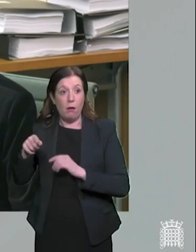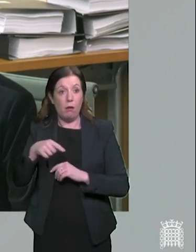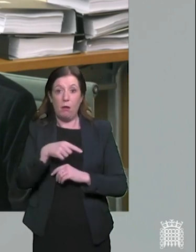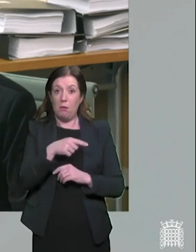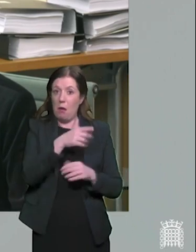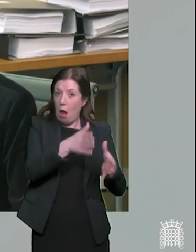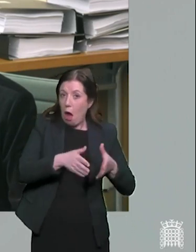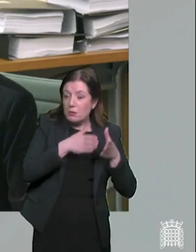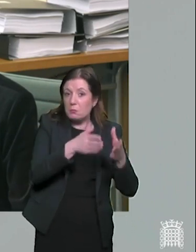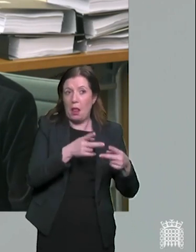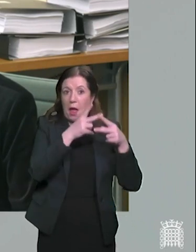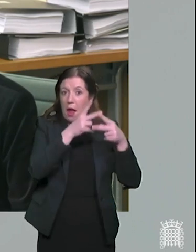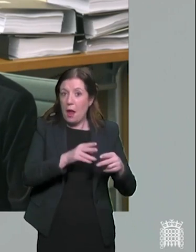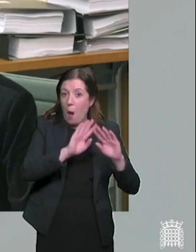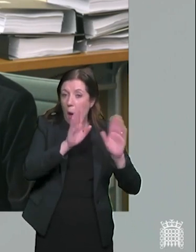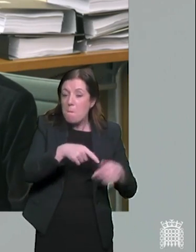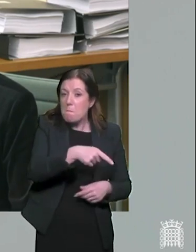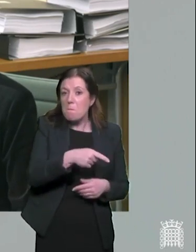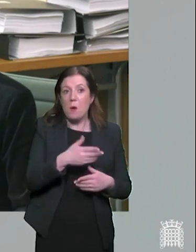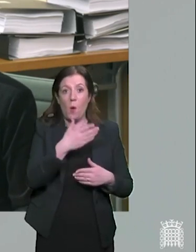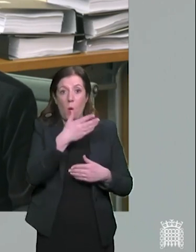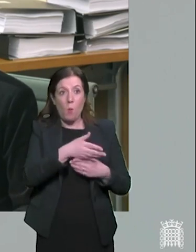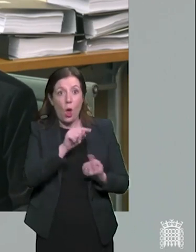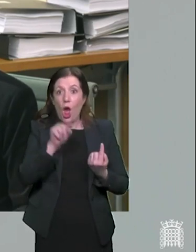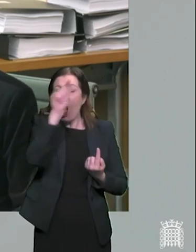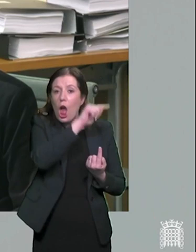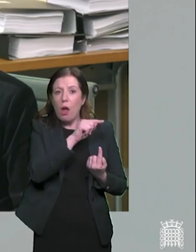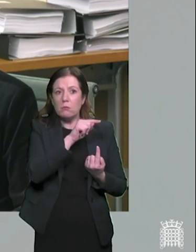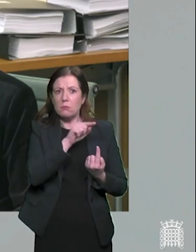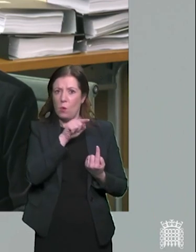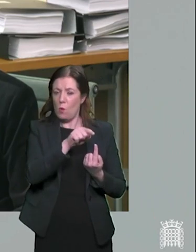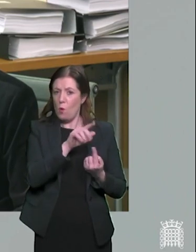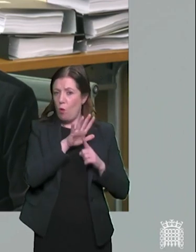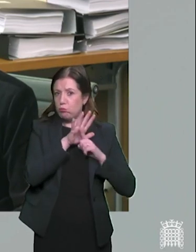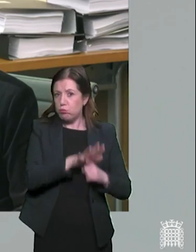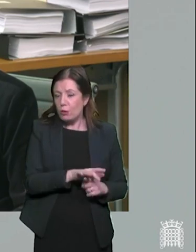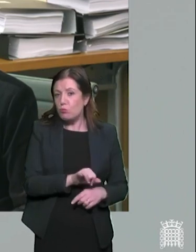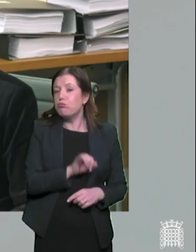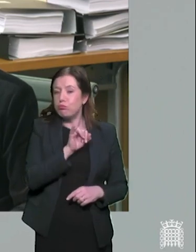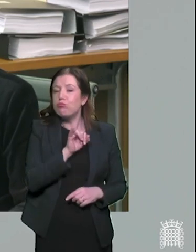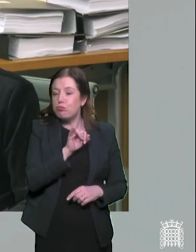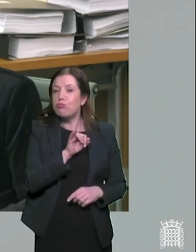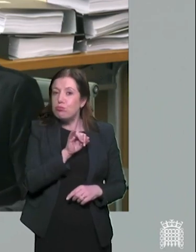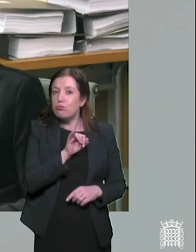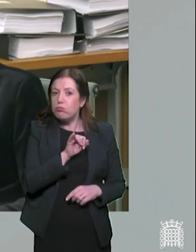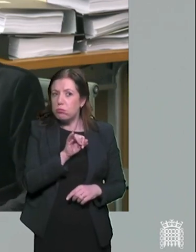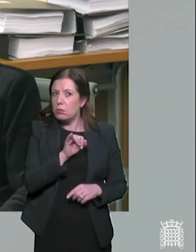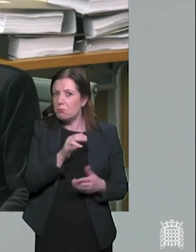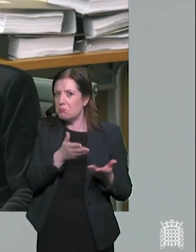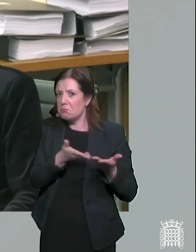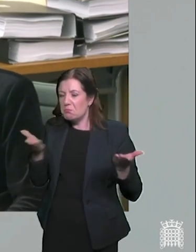to the hospitals and the care homes, workplaces that were also operating under incredibly difficult and